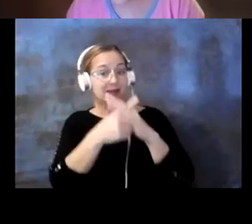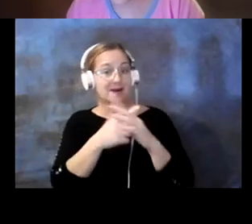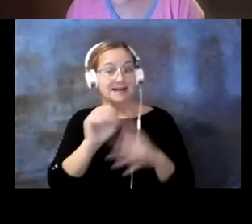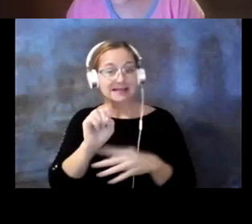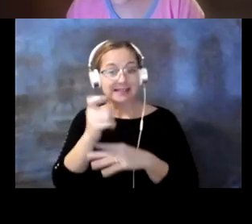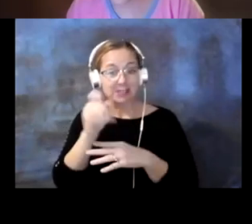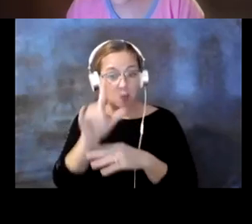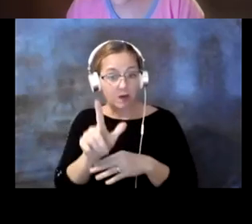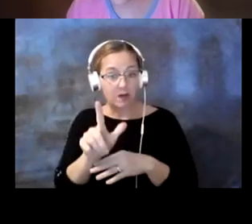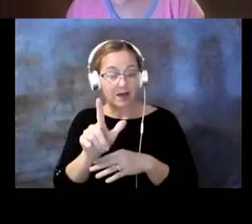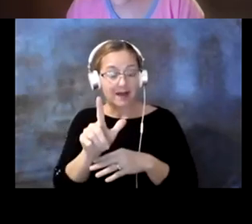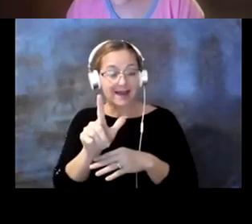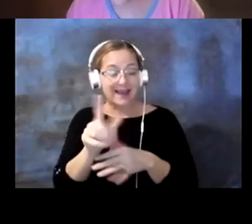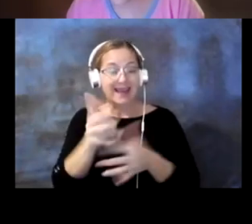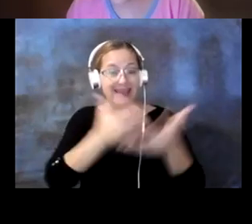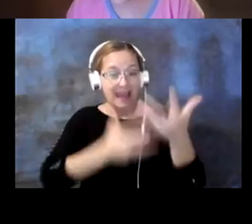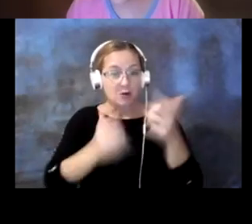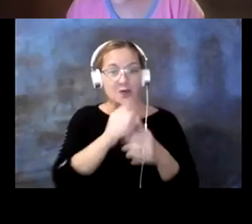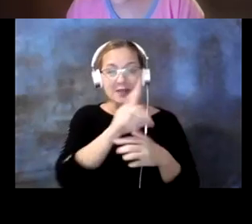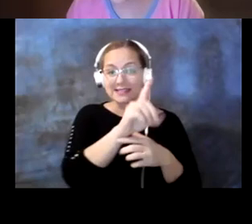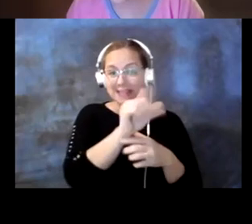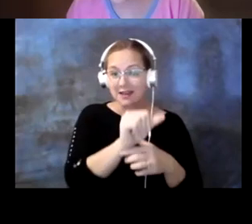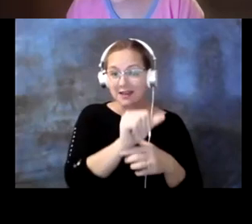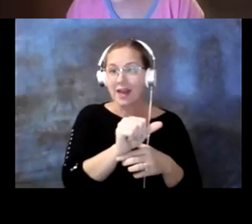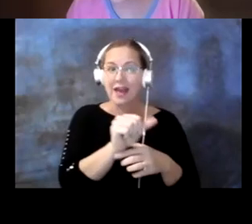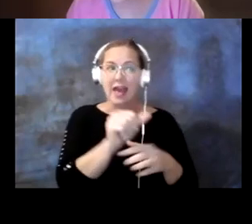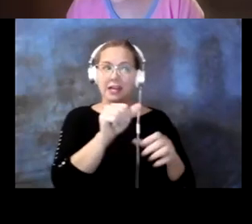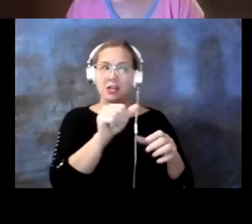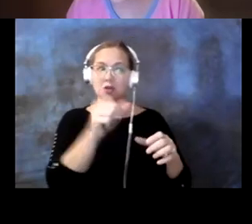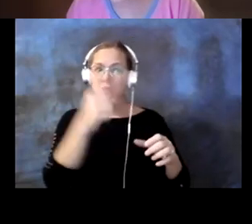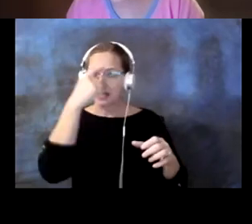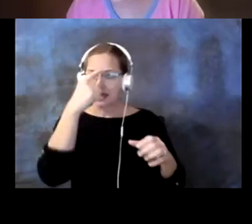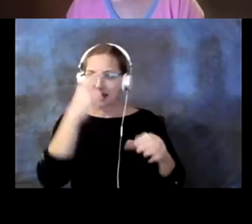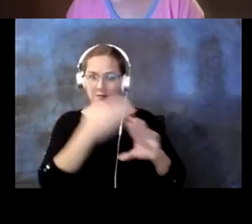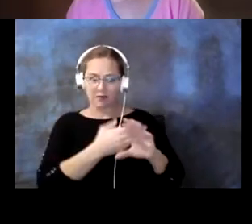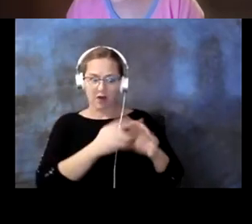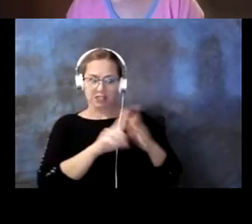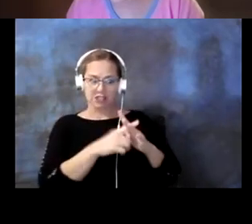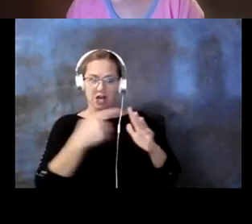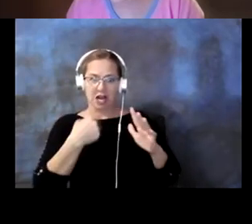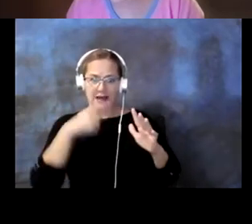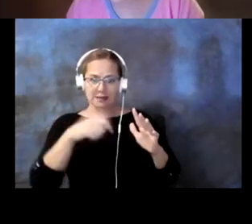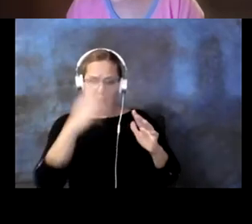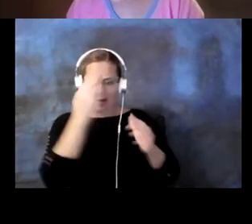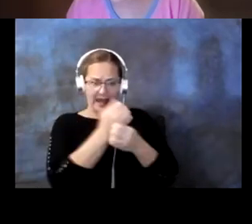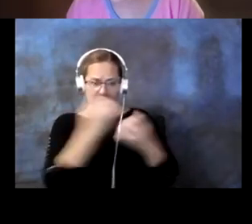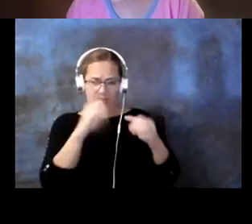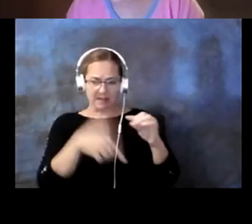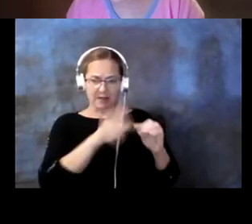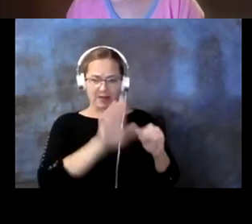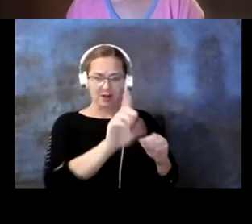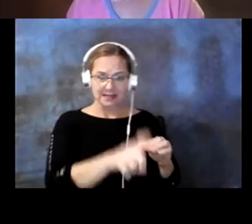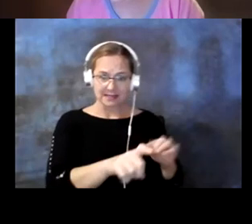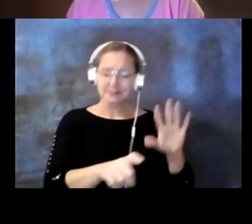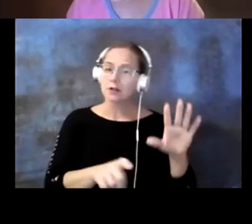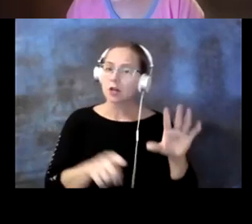that you're supposed to know everything about the person's needs when you start. Asking questions during sex is okay.